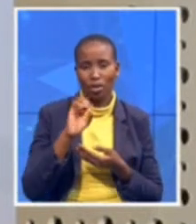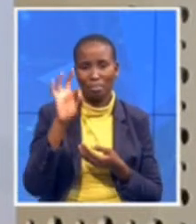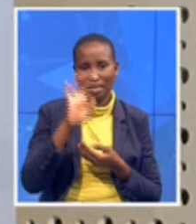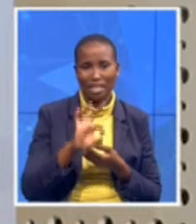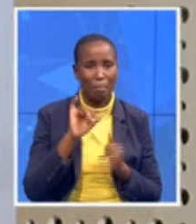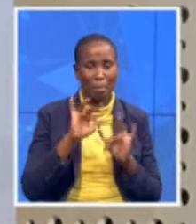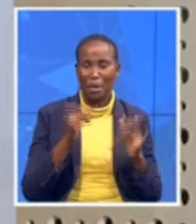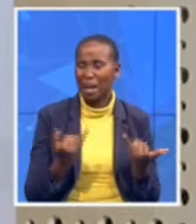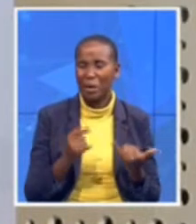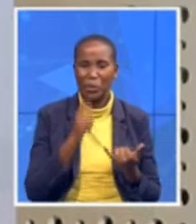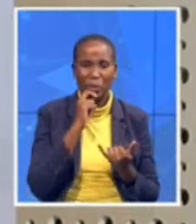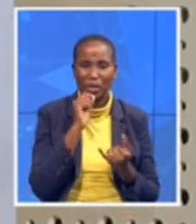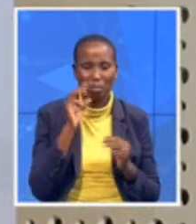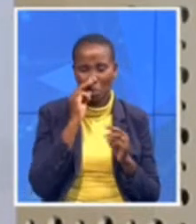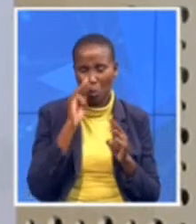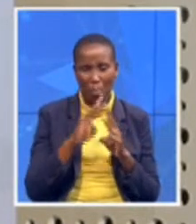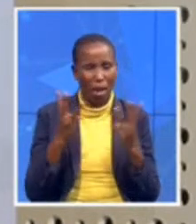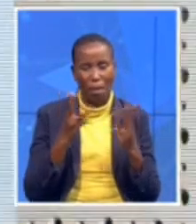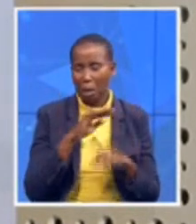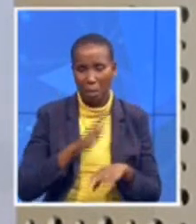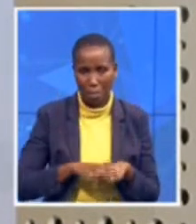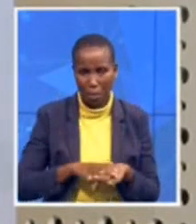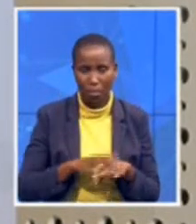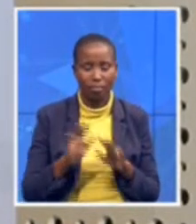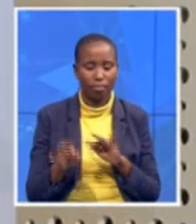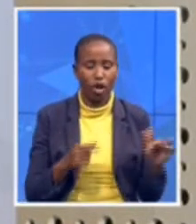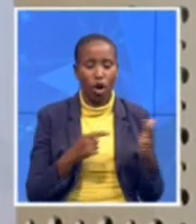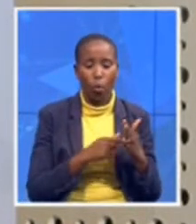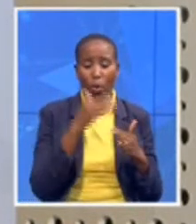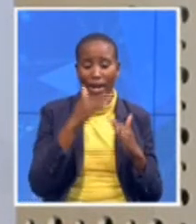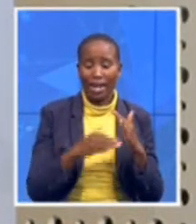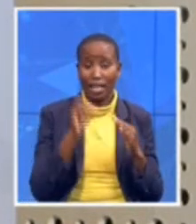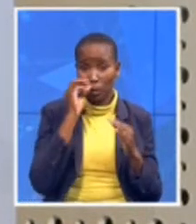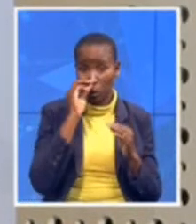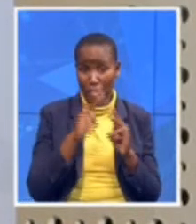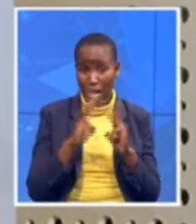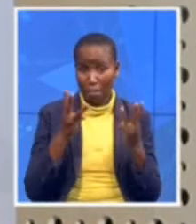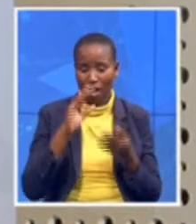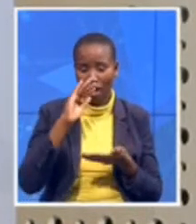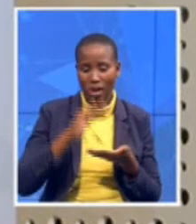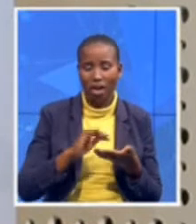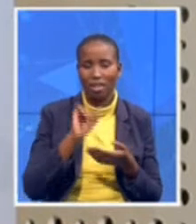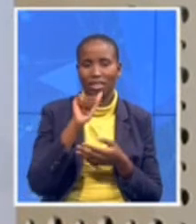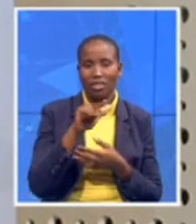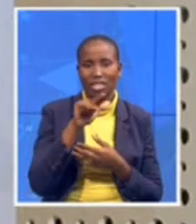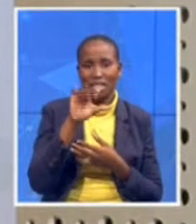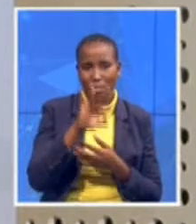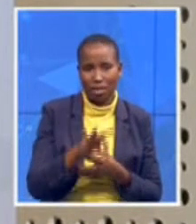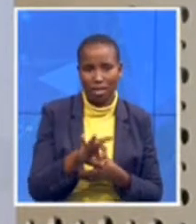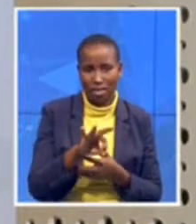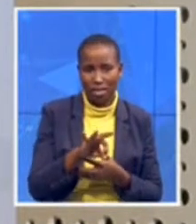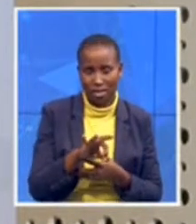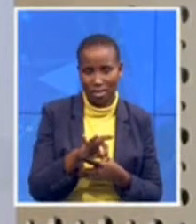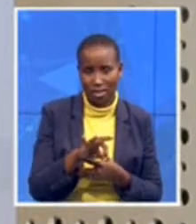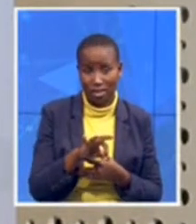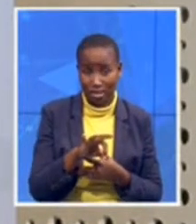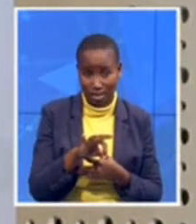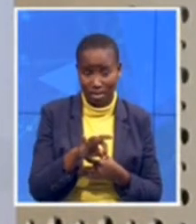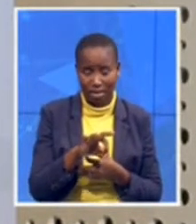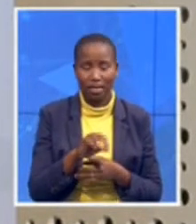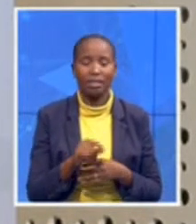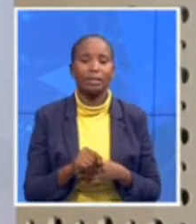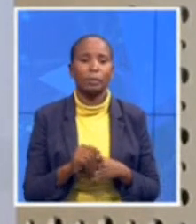weekend newspapers declining by 17%. At the same time, statistics from Data